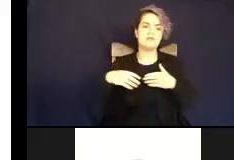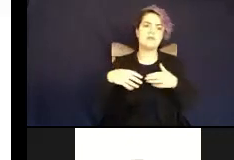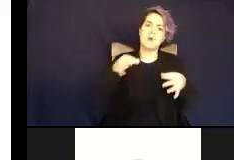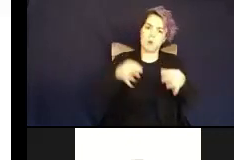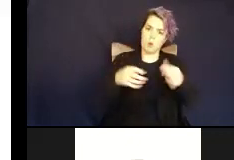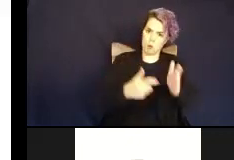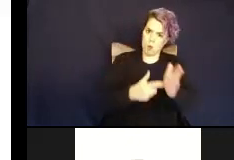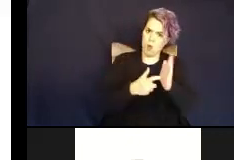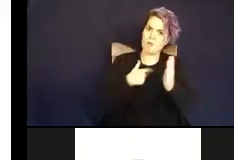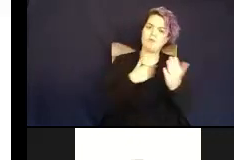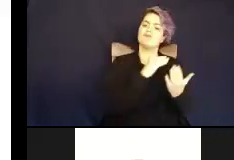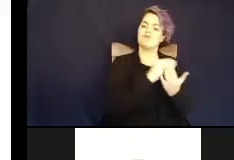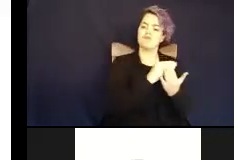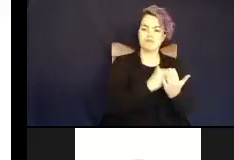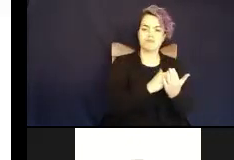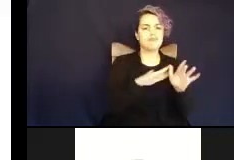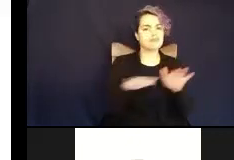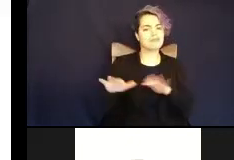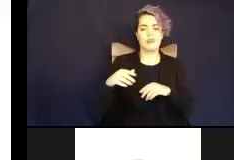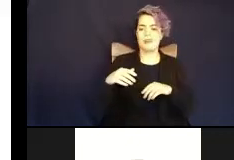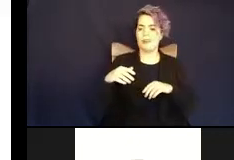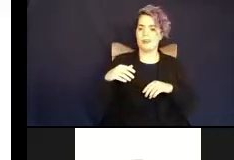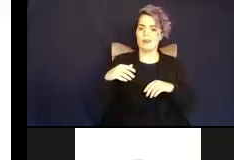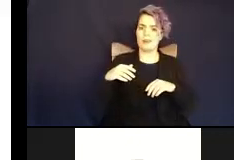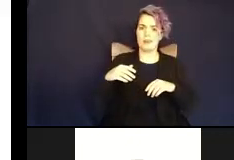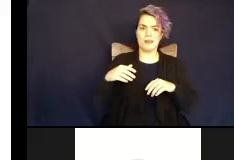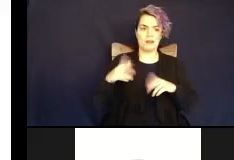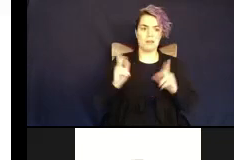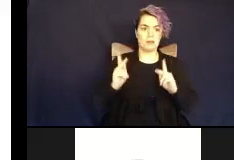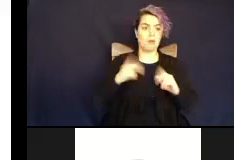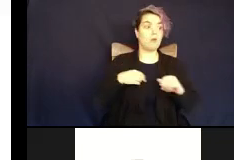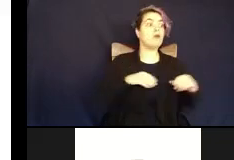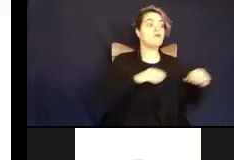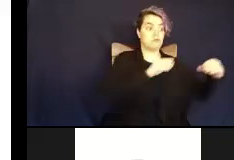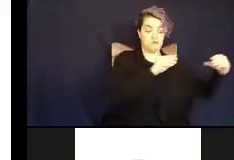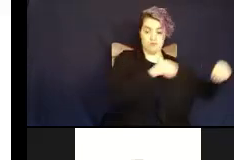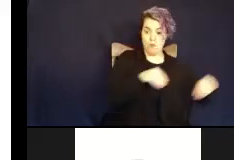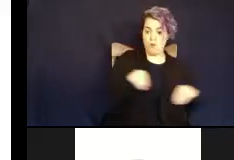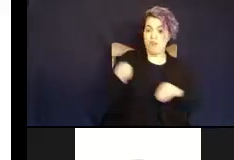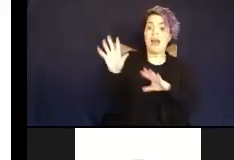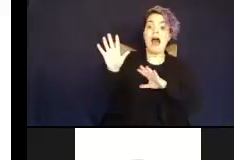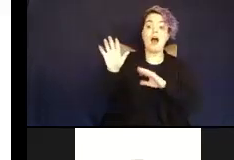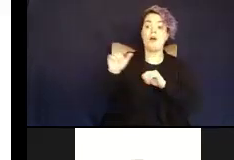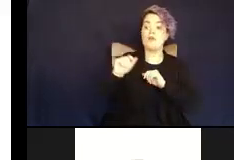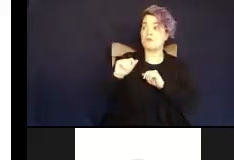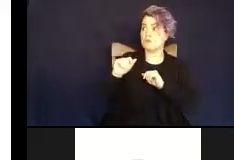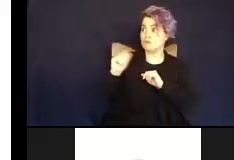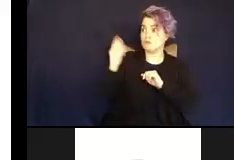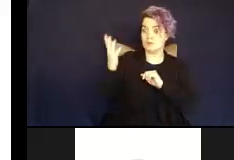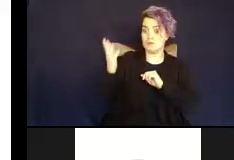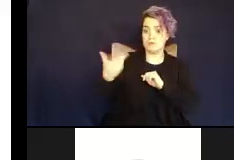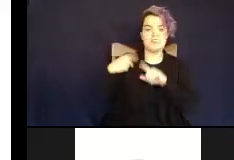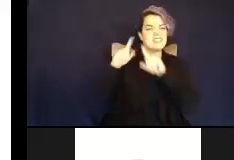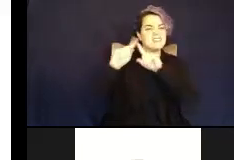certain benchmarks, and all of that was happening. People were moving out in a number of states under these different